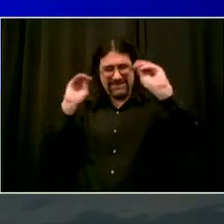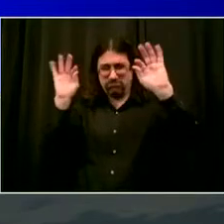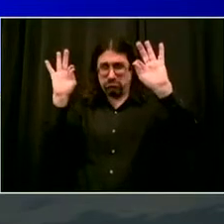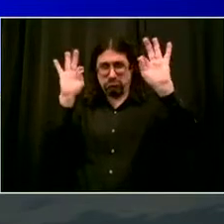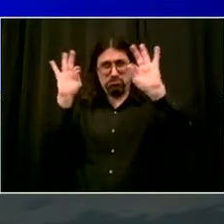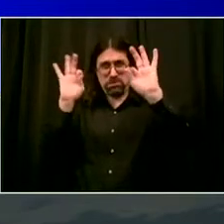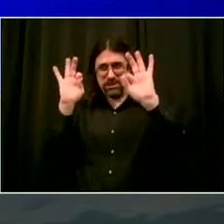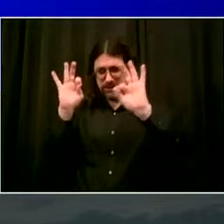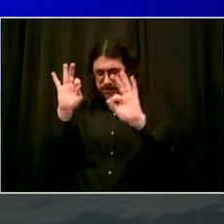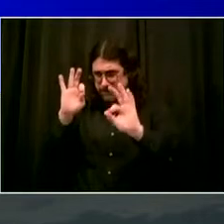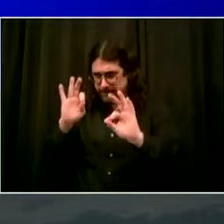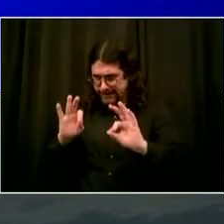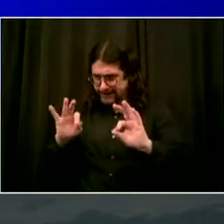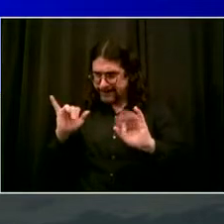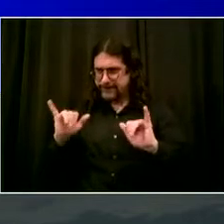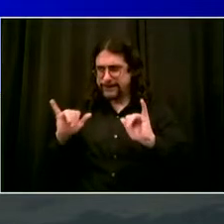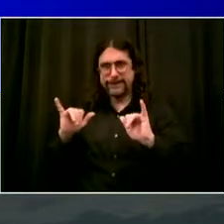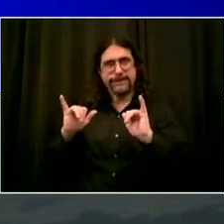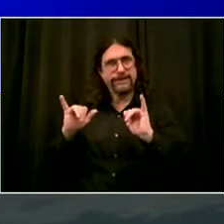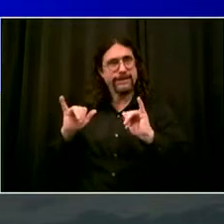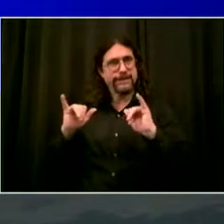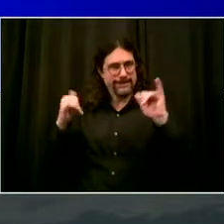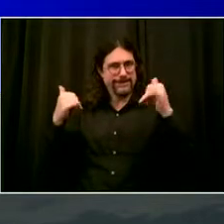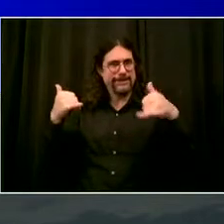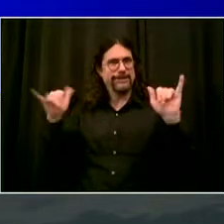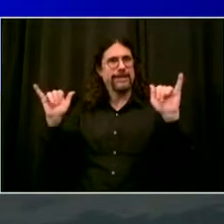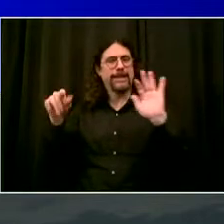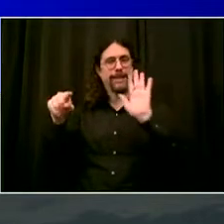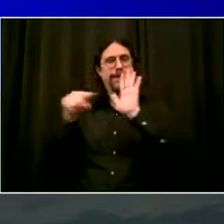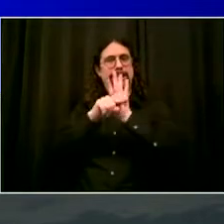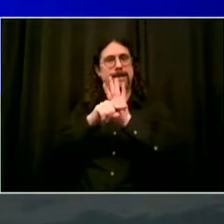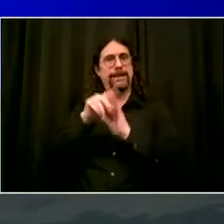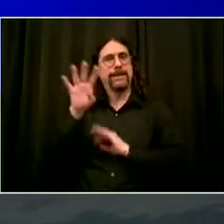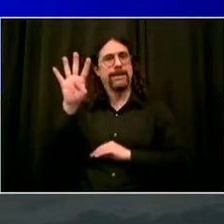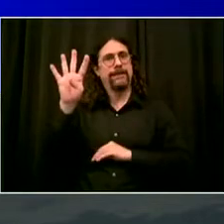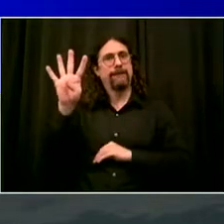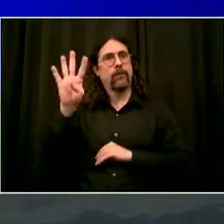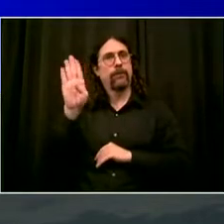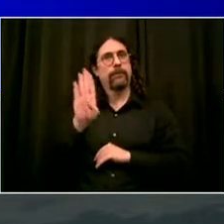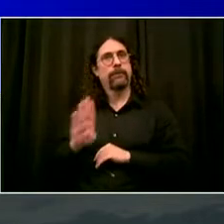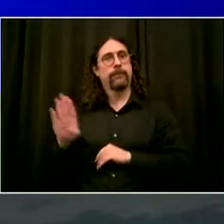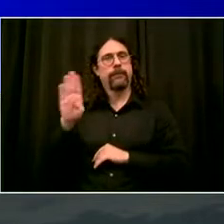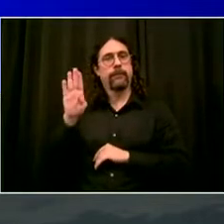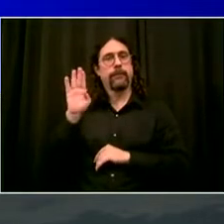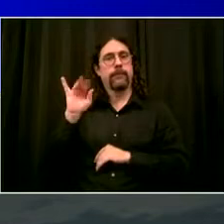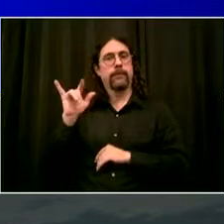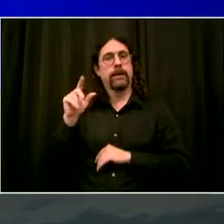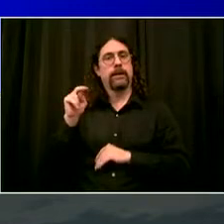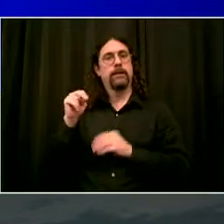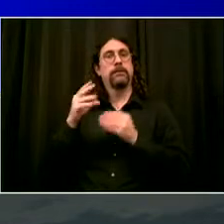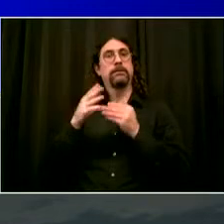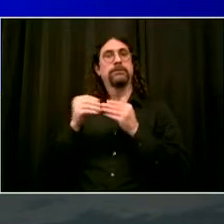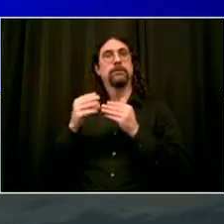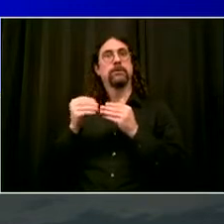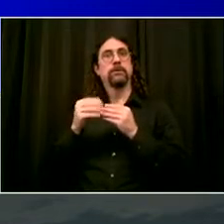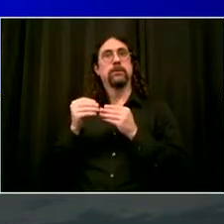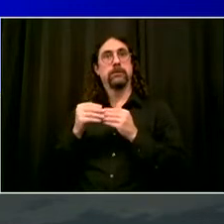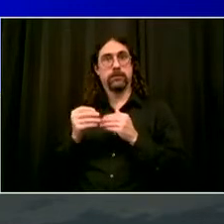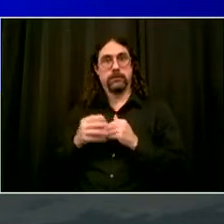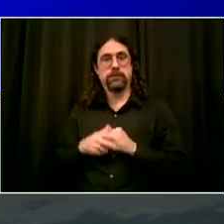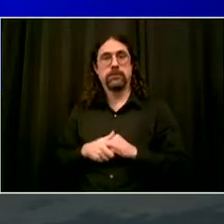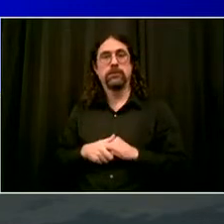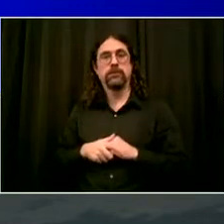if there's not a stimulus the state of New York is going to be in dire dire shape and unfortunately might have